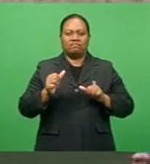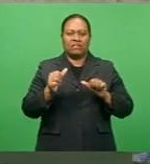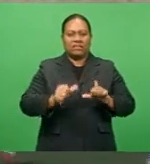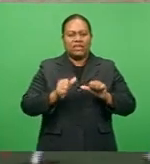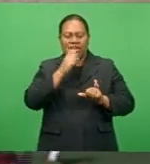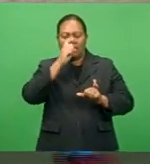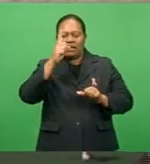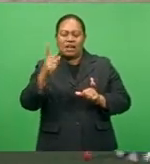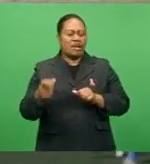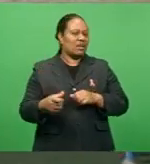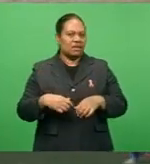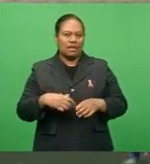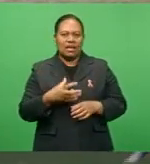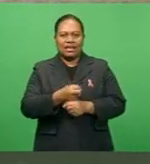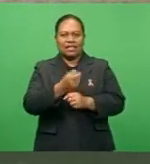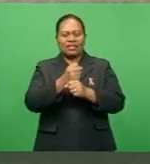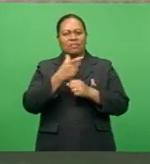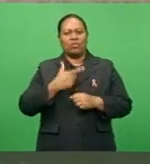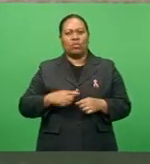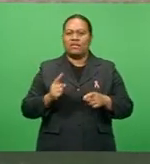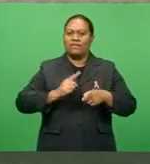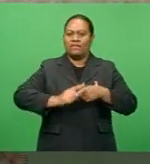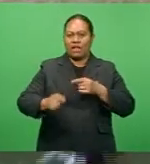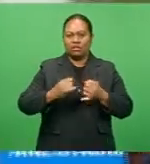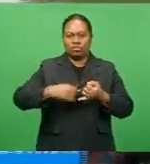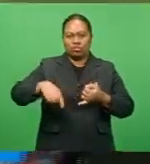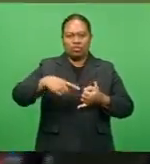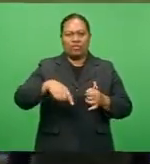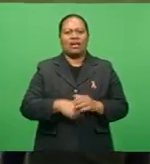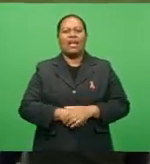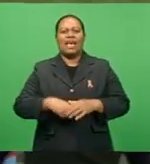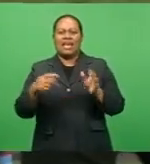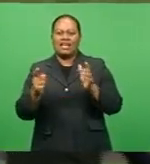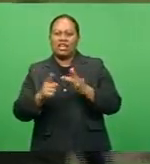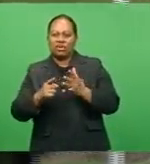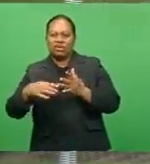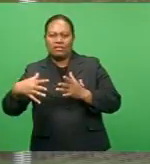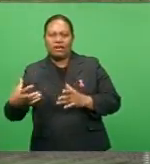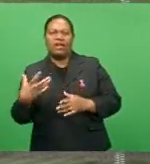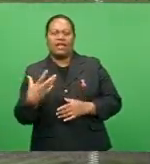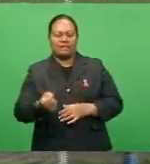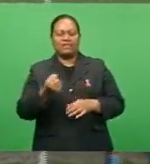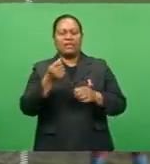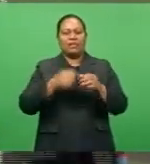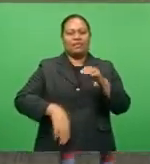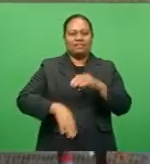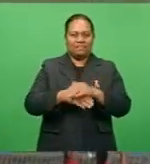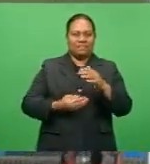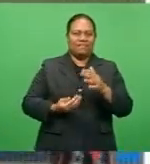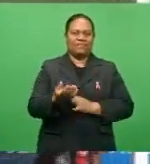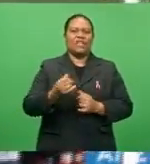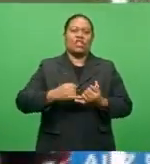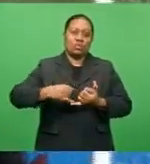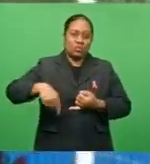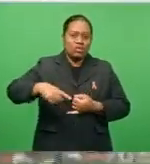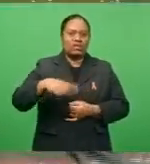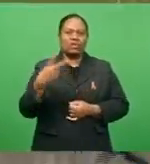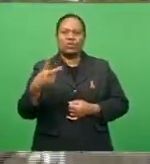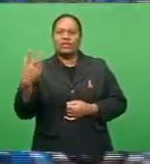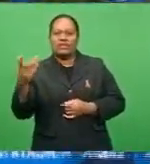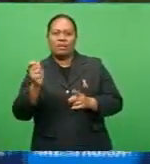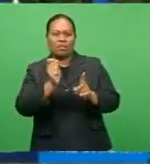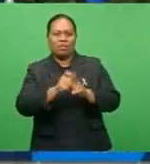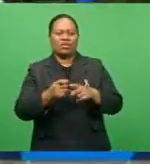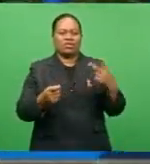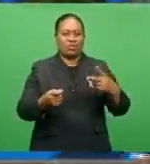final. It was a repeat of the Mara Sevens final and Tambandamu managed to score 2 tries. First it was former Wardens rep Simi Dede